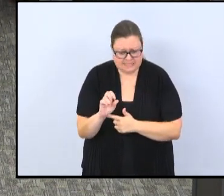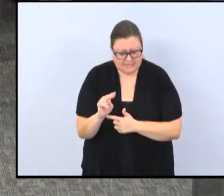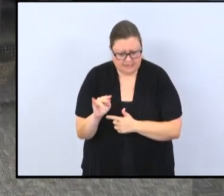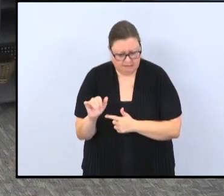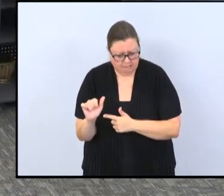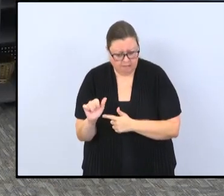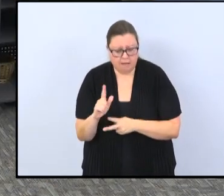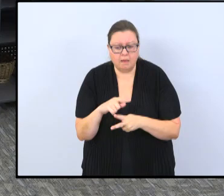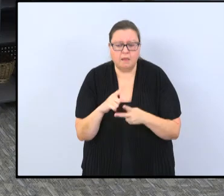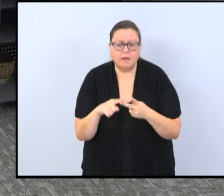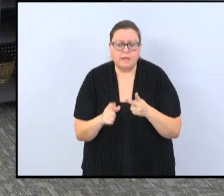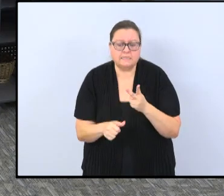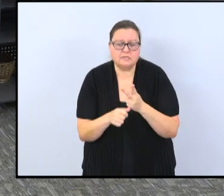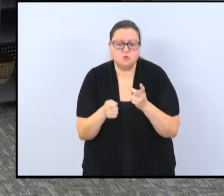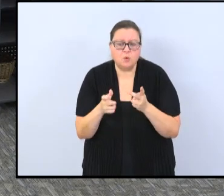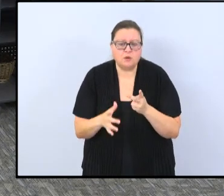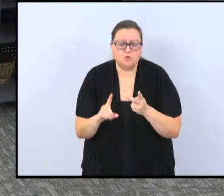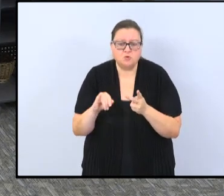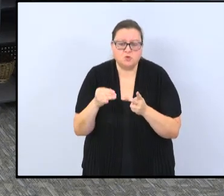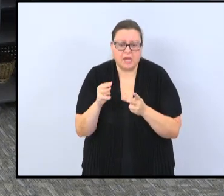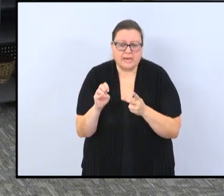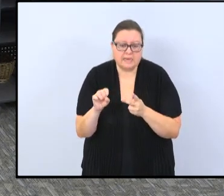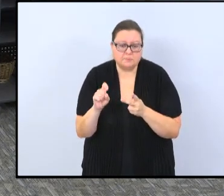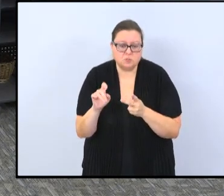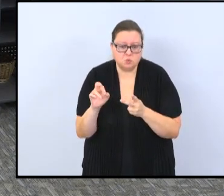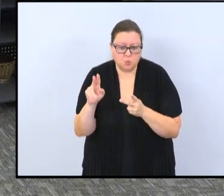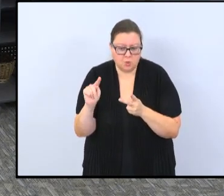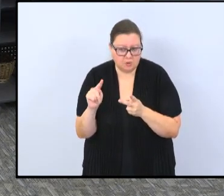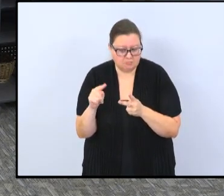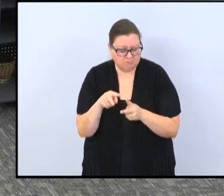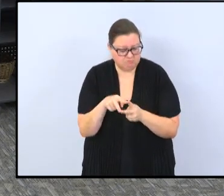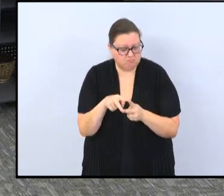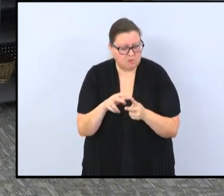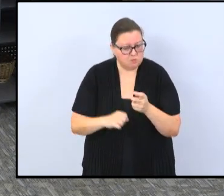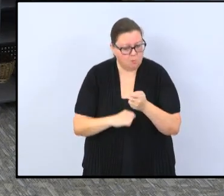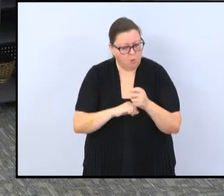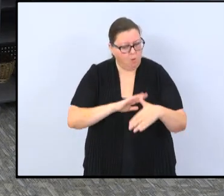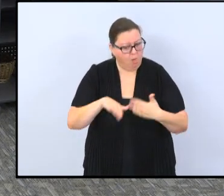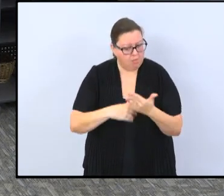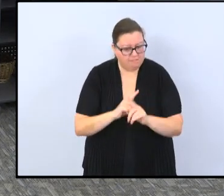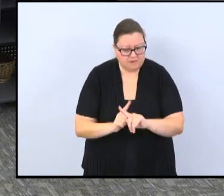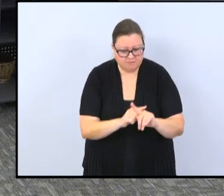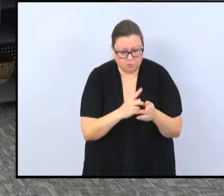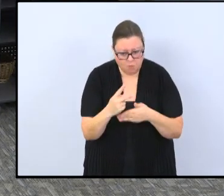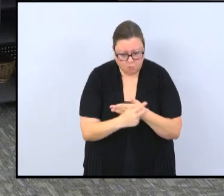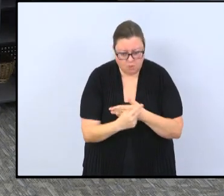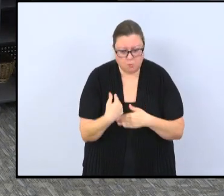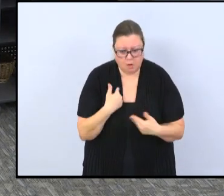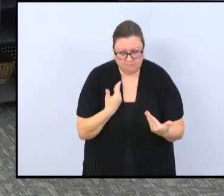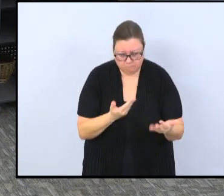to recognize our Assistant Director, James Stewart, for their support of all of these programs. Thank you very much.